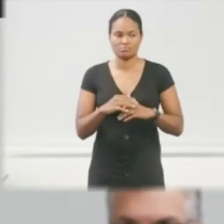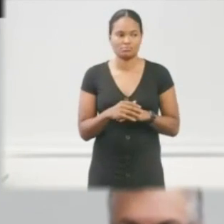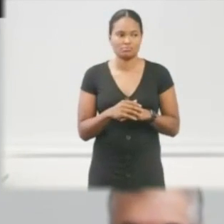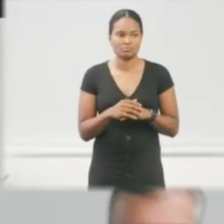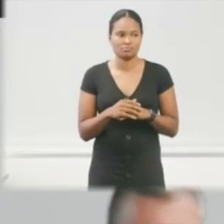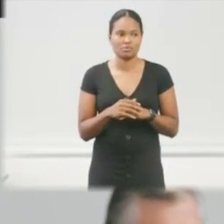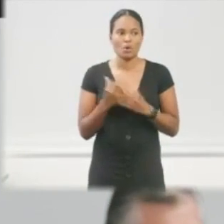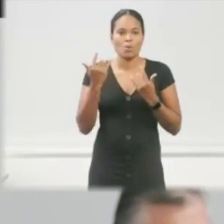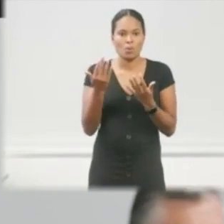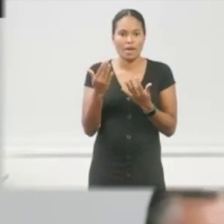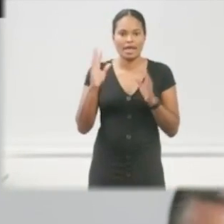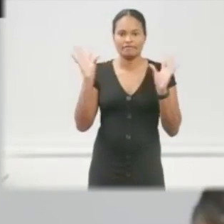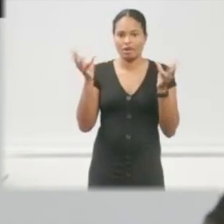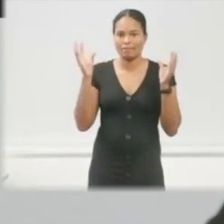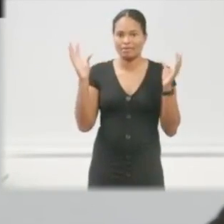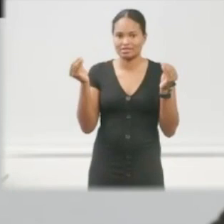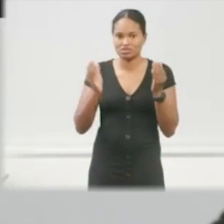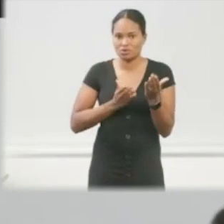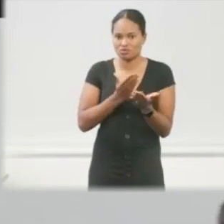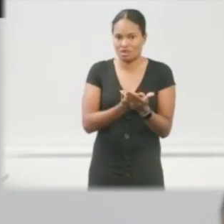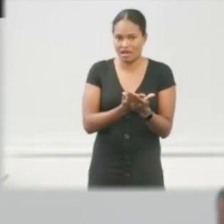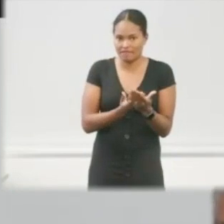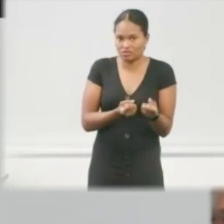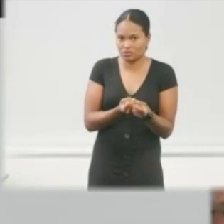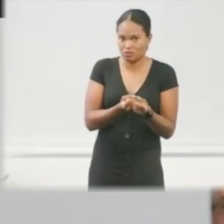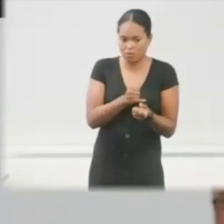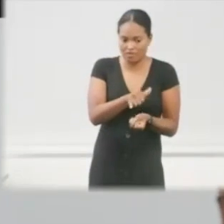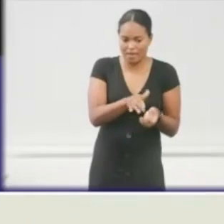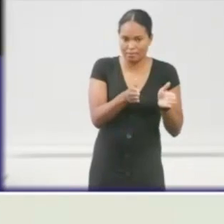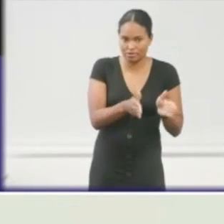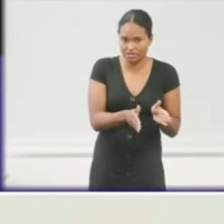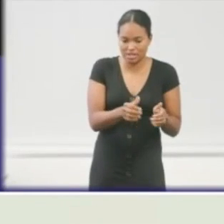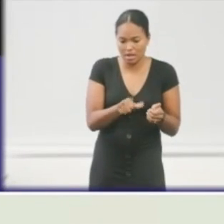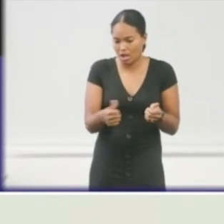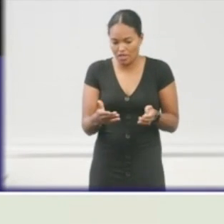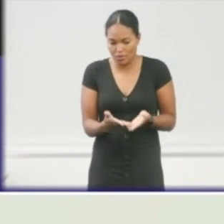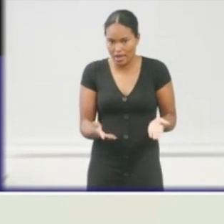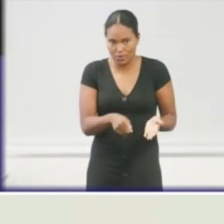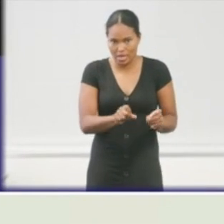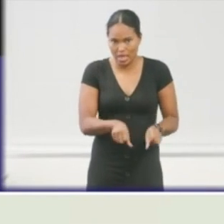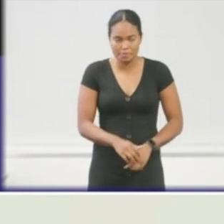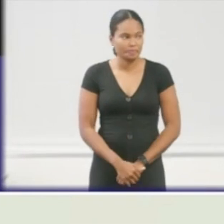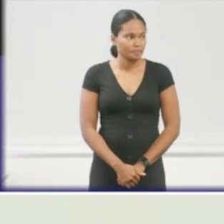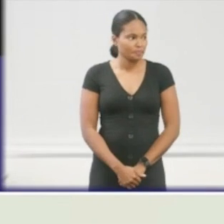for EMS to arrive, support that person in any other way you can.